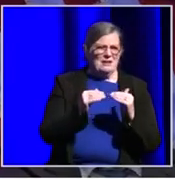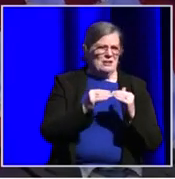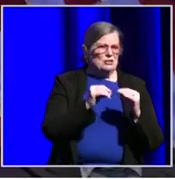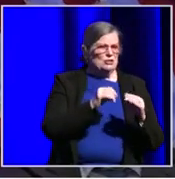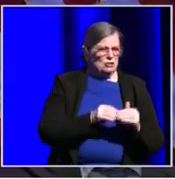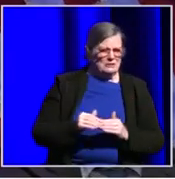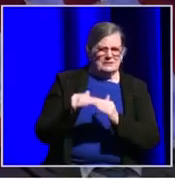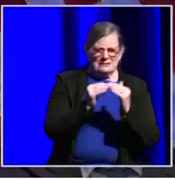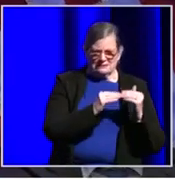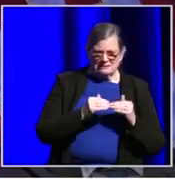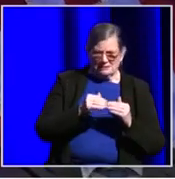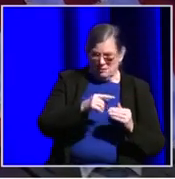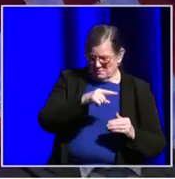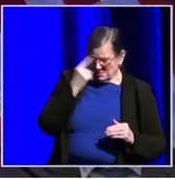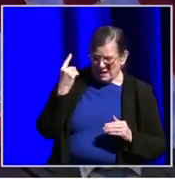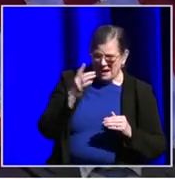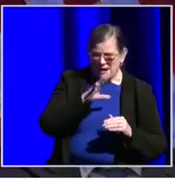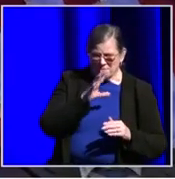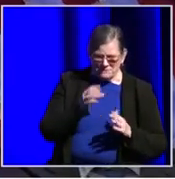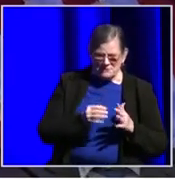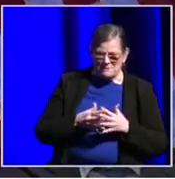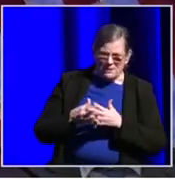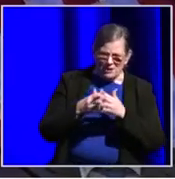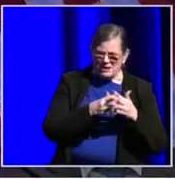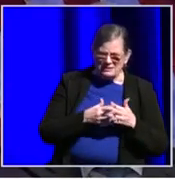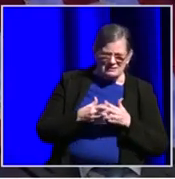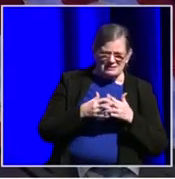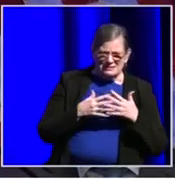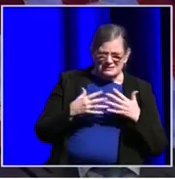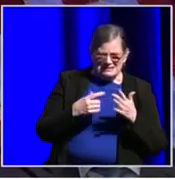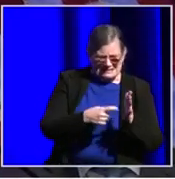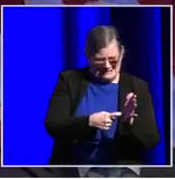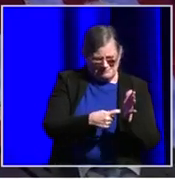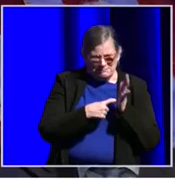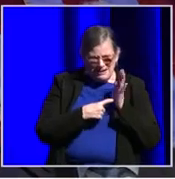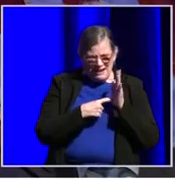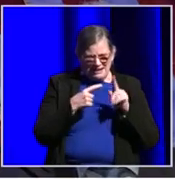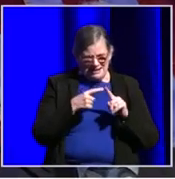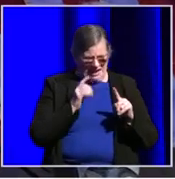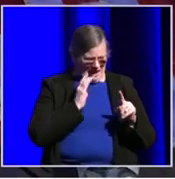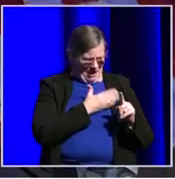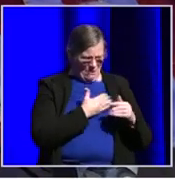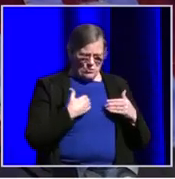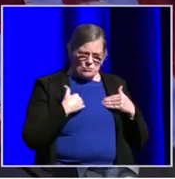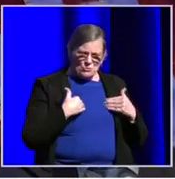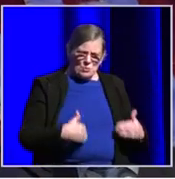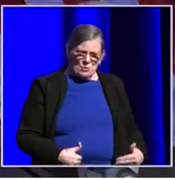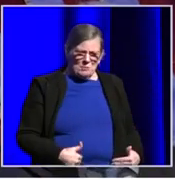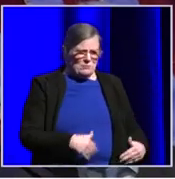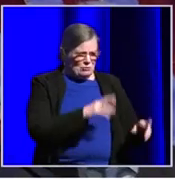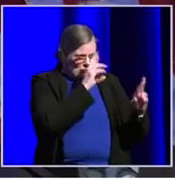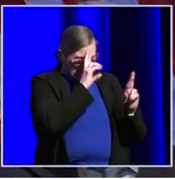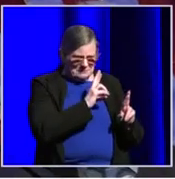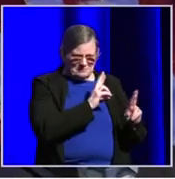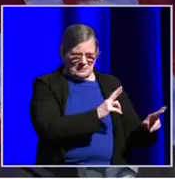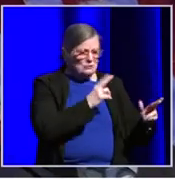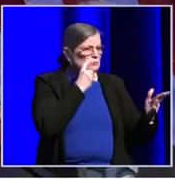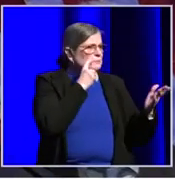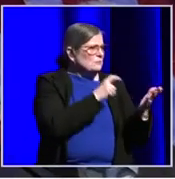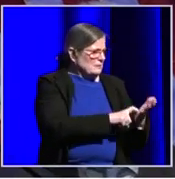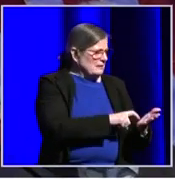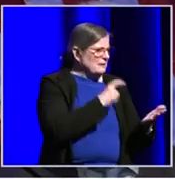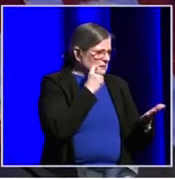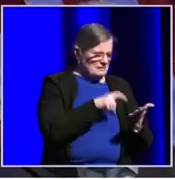Americans demanded that our humanity be recognized and that Black Lives Matter be more than a